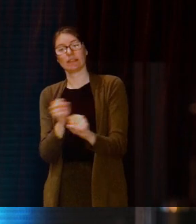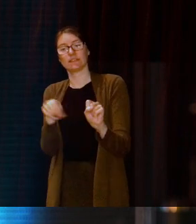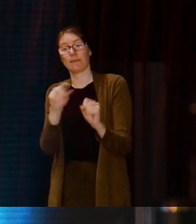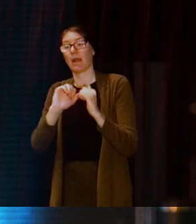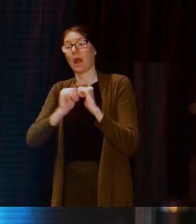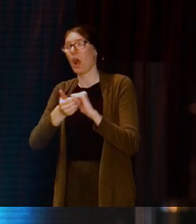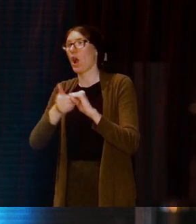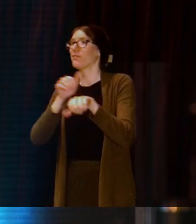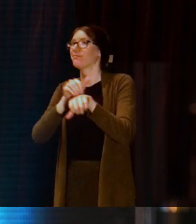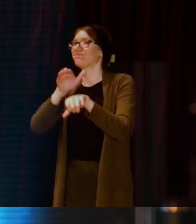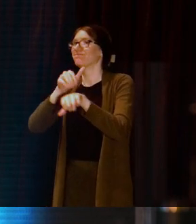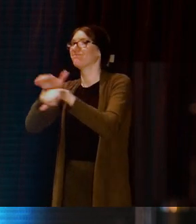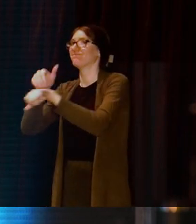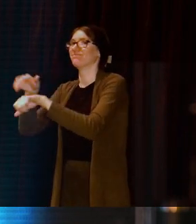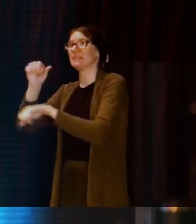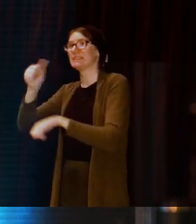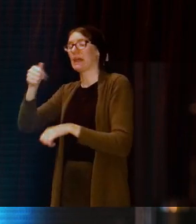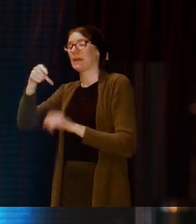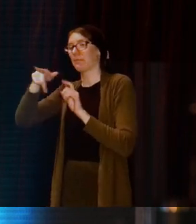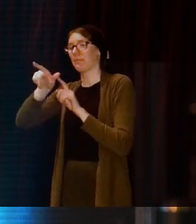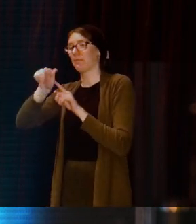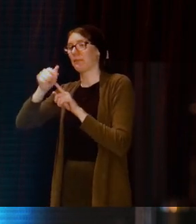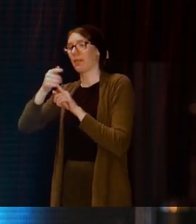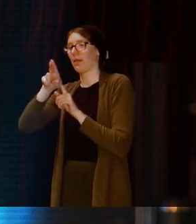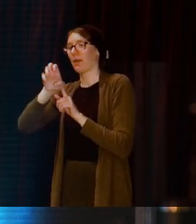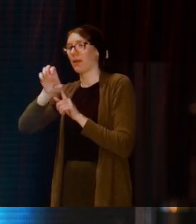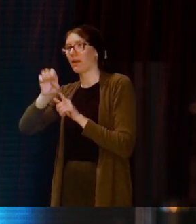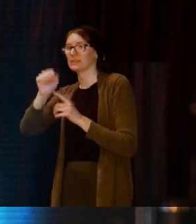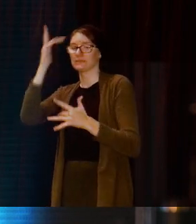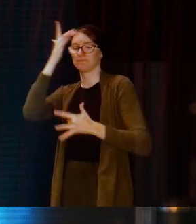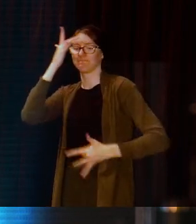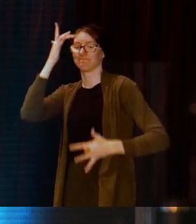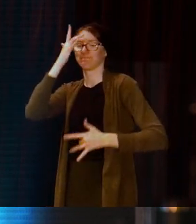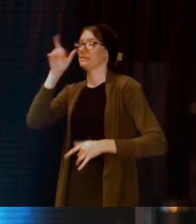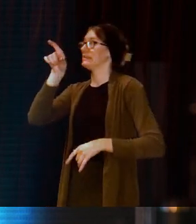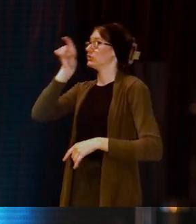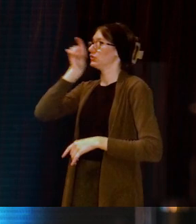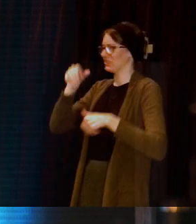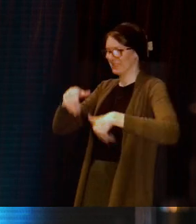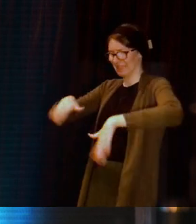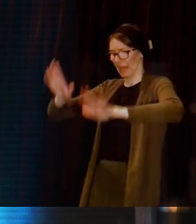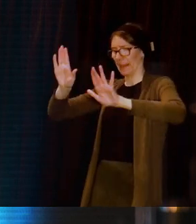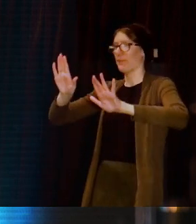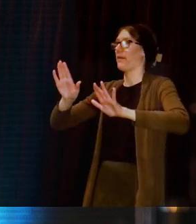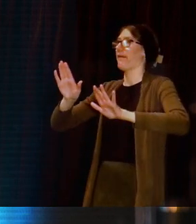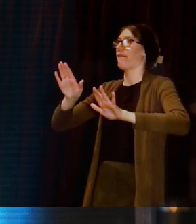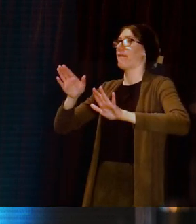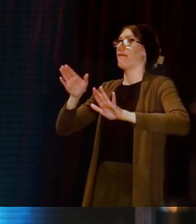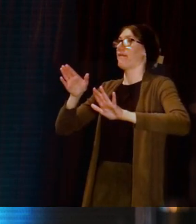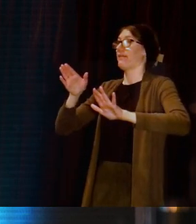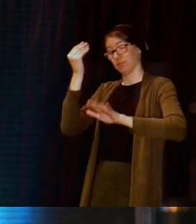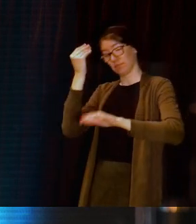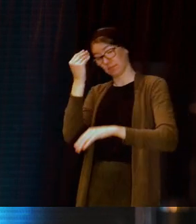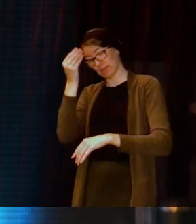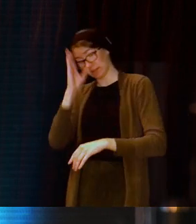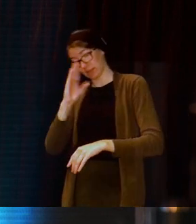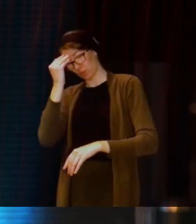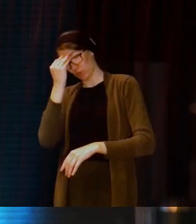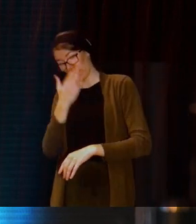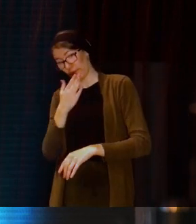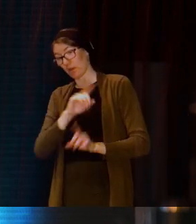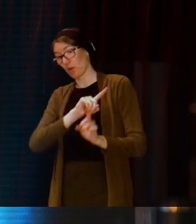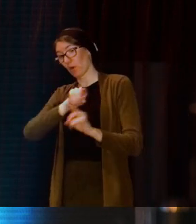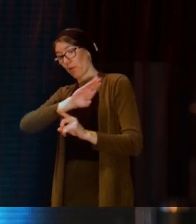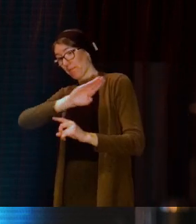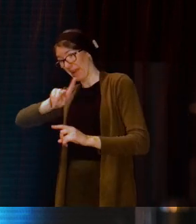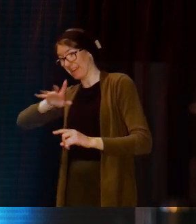sending plagues upon the Egyptians, 10 plagues in particular, such that the Egyptians sent them away. And they were then told by God, now I want you to go back into